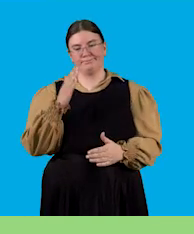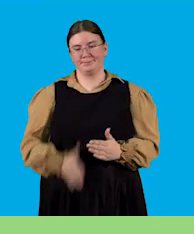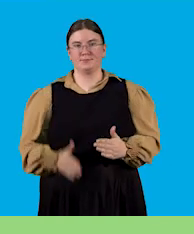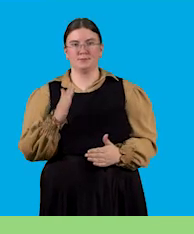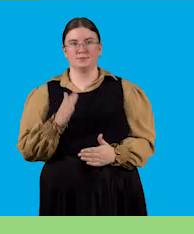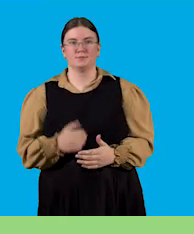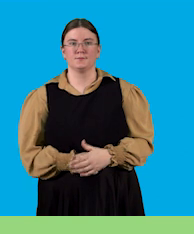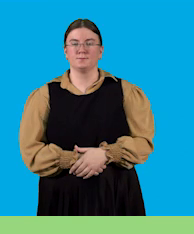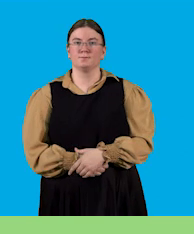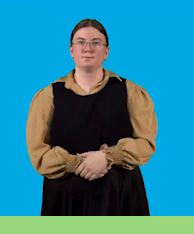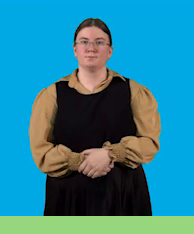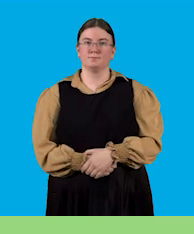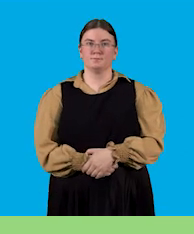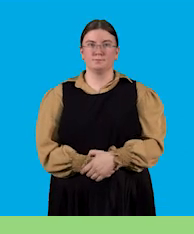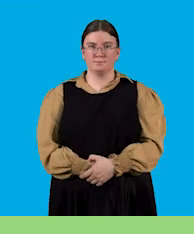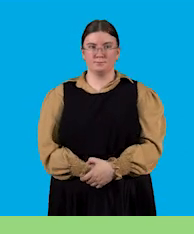system.